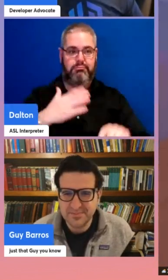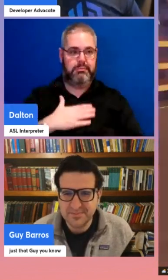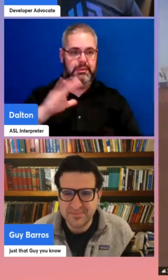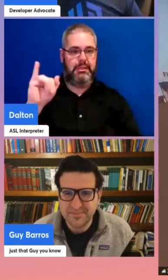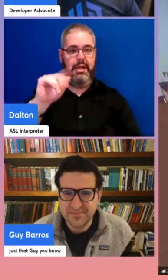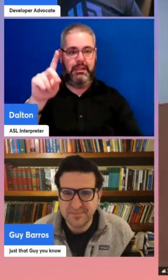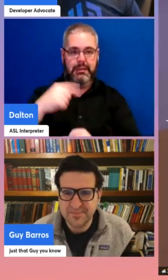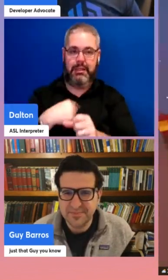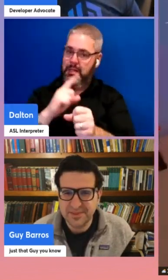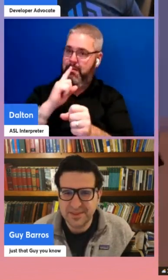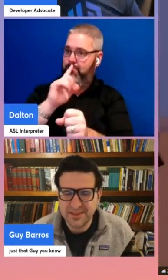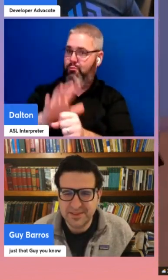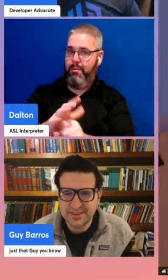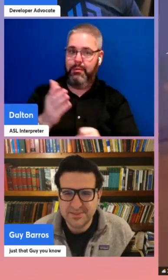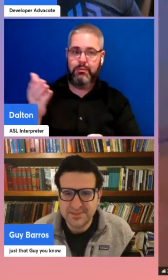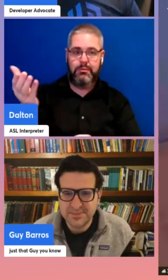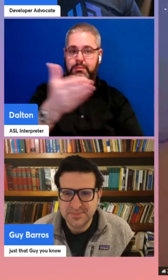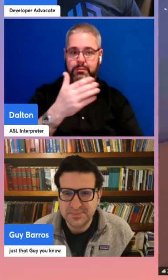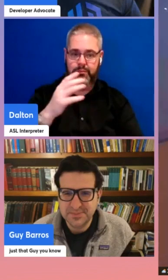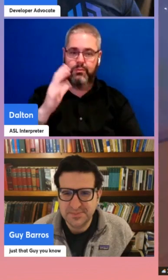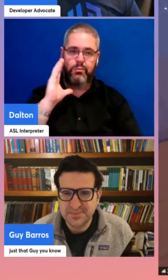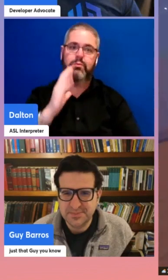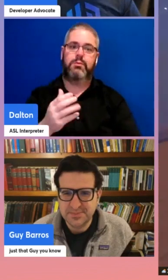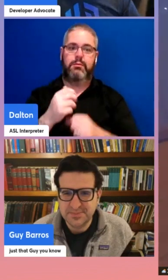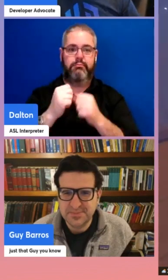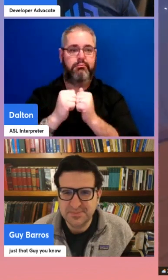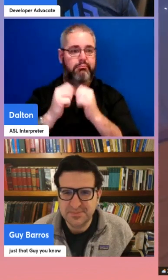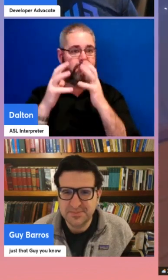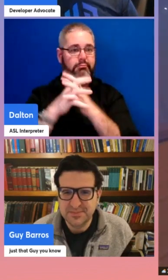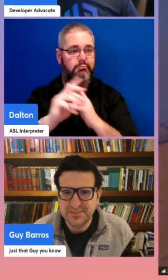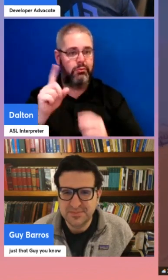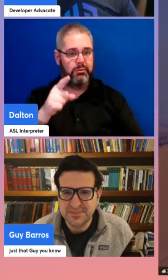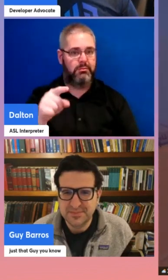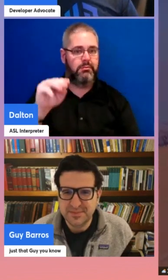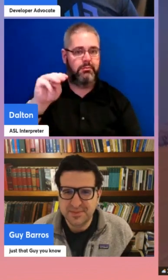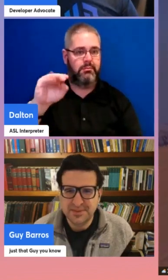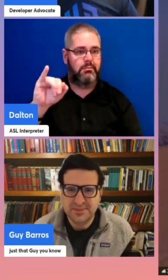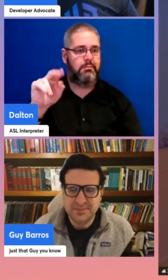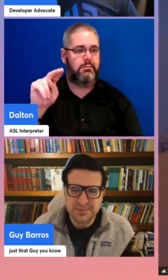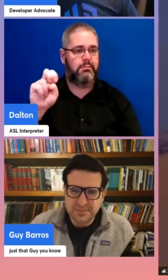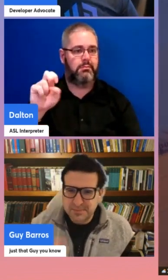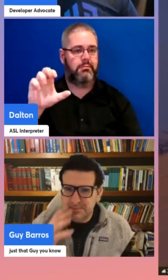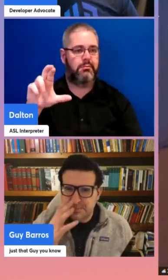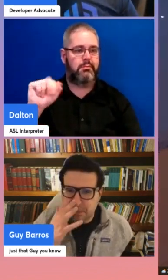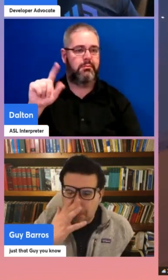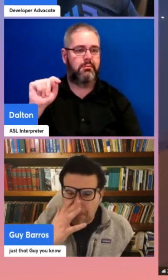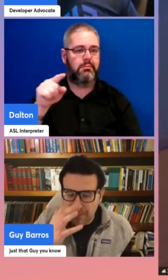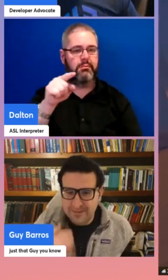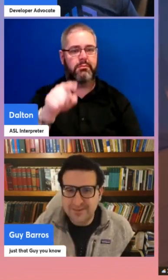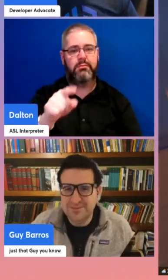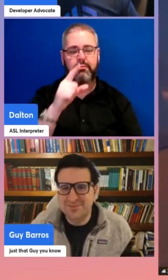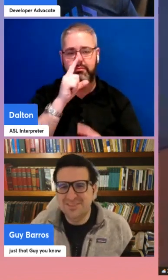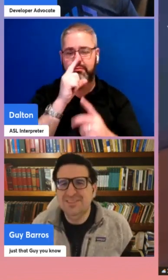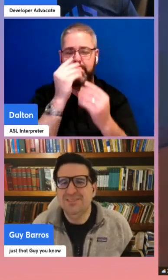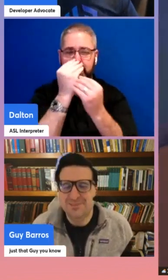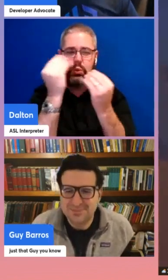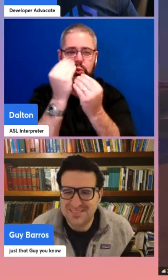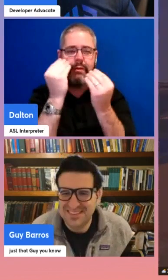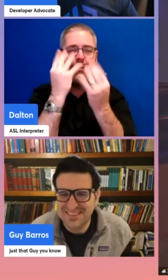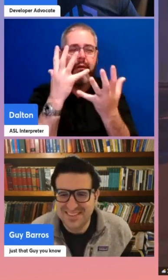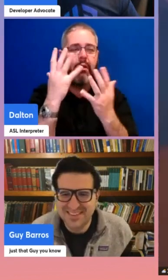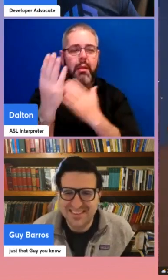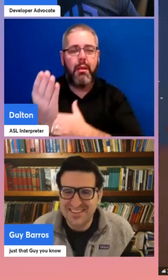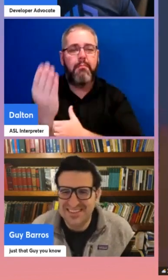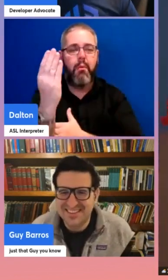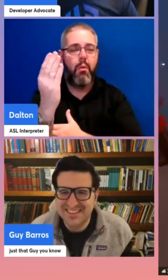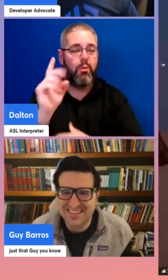that we were going to building this in Minecraft. As you can see, it is a beautiful morning in